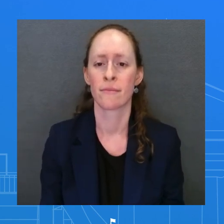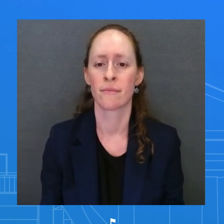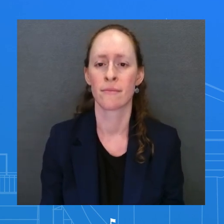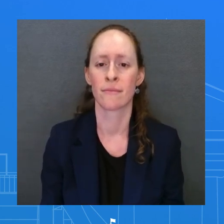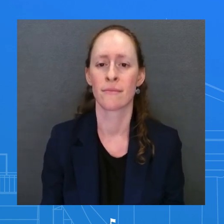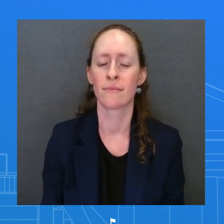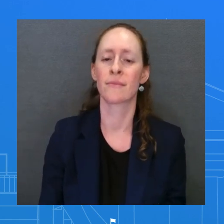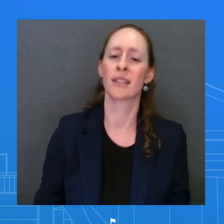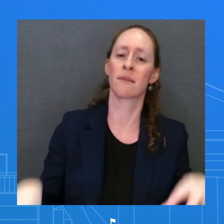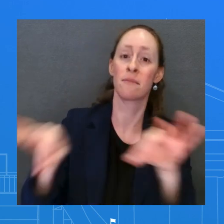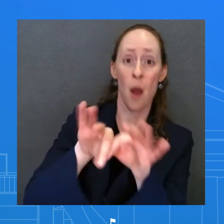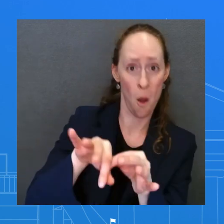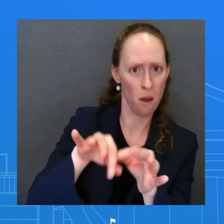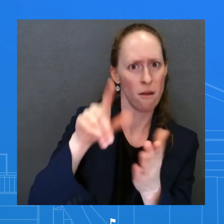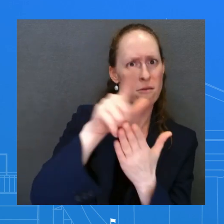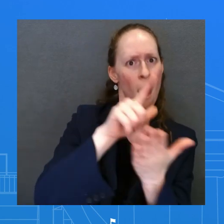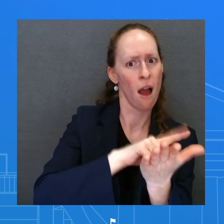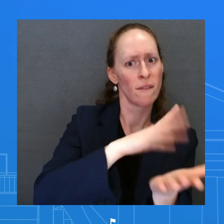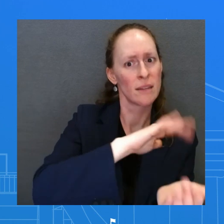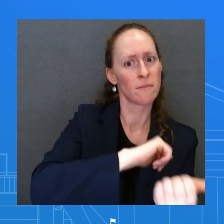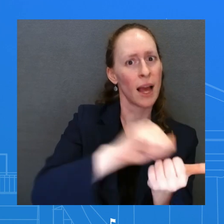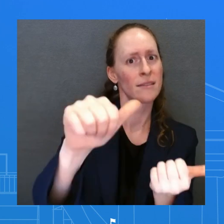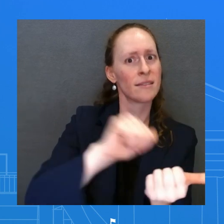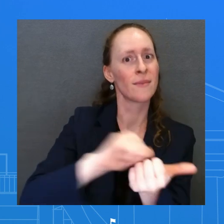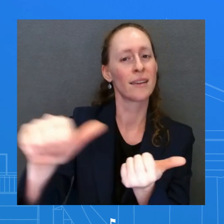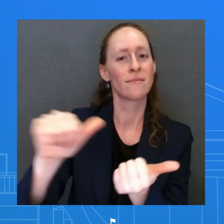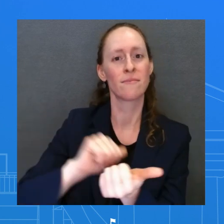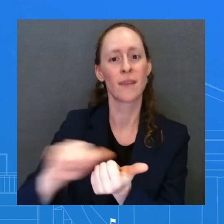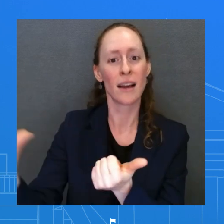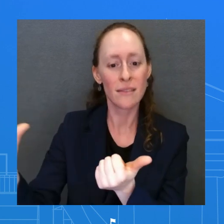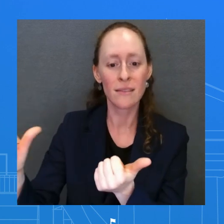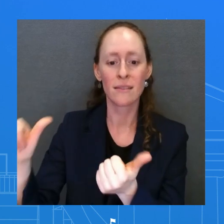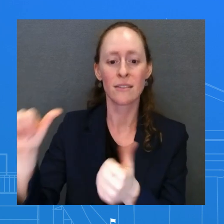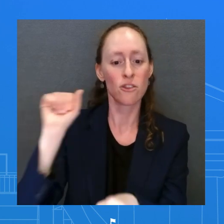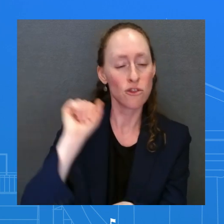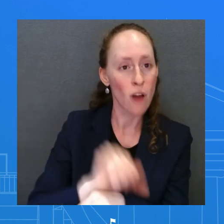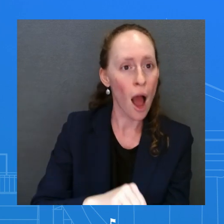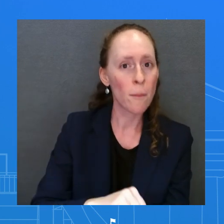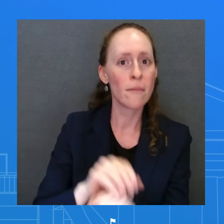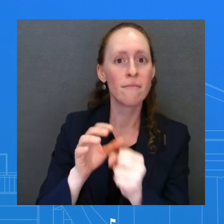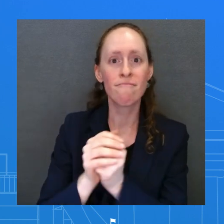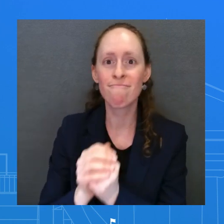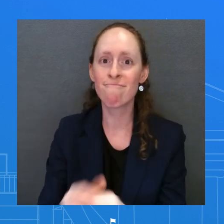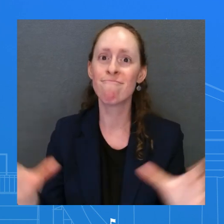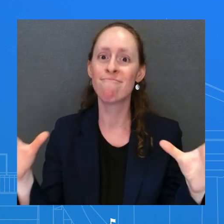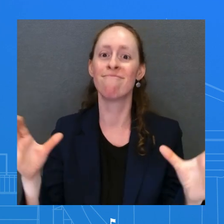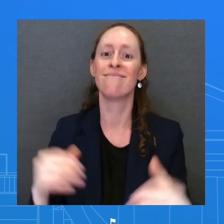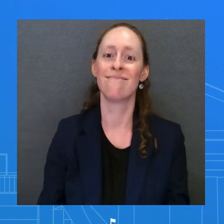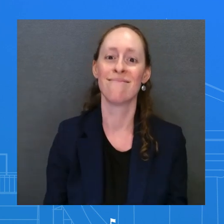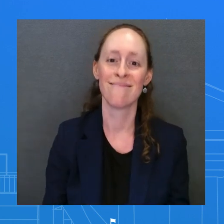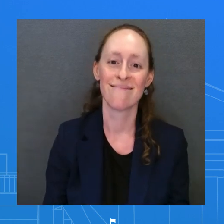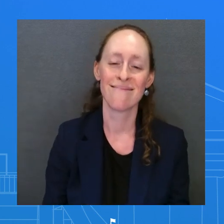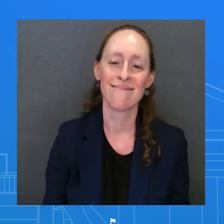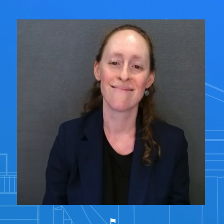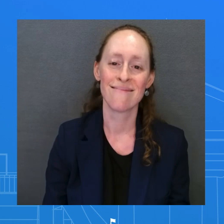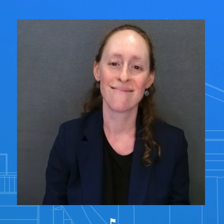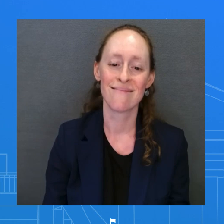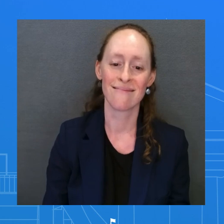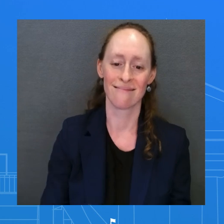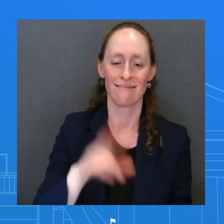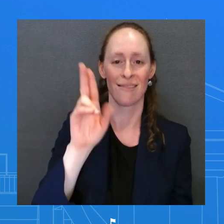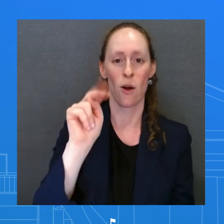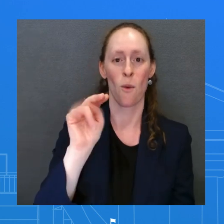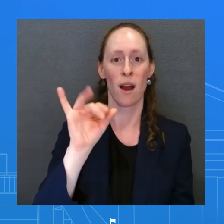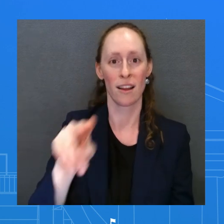to grow important jobs, jobs that are union jobs, jobs that are going to be able